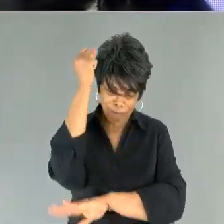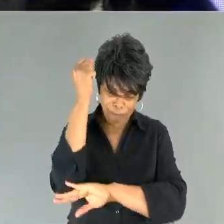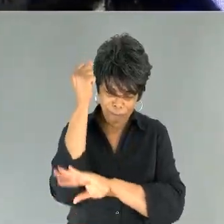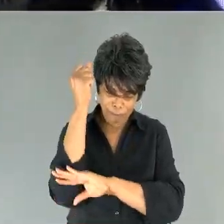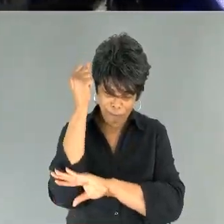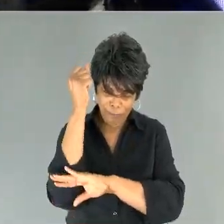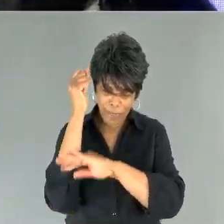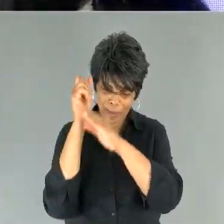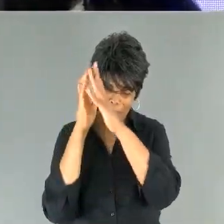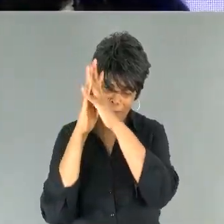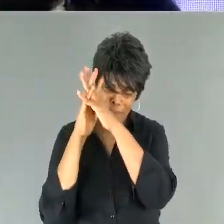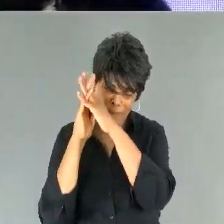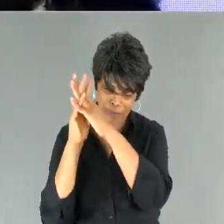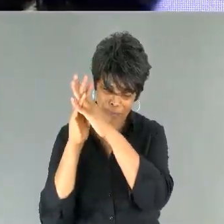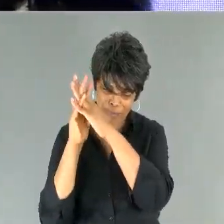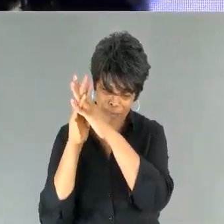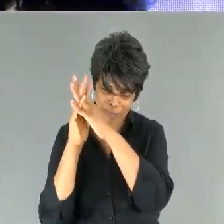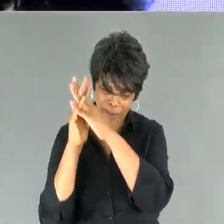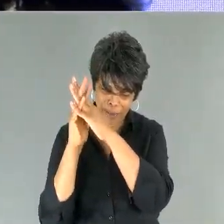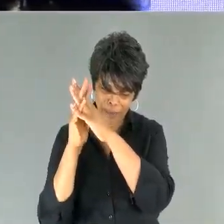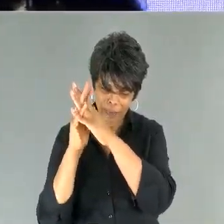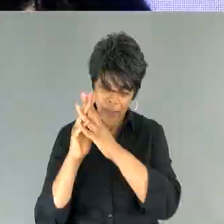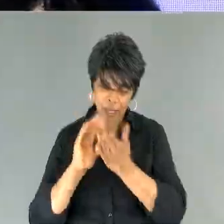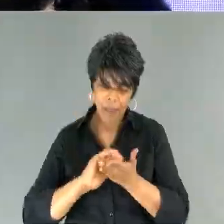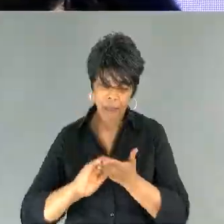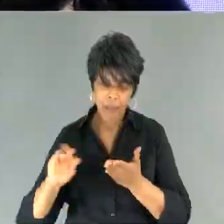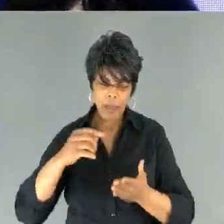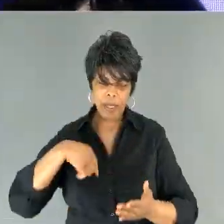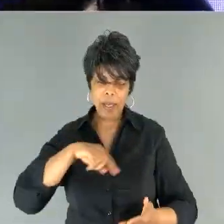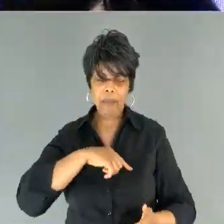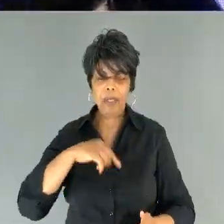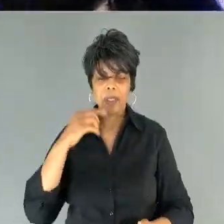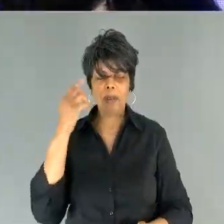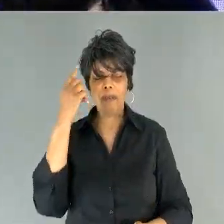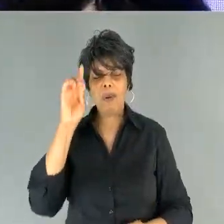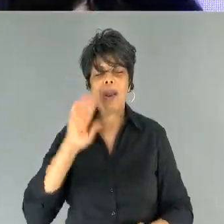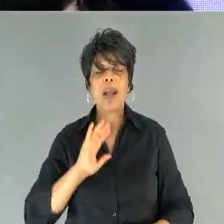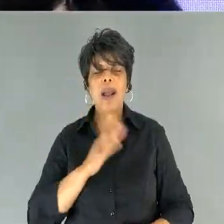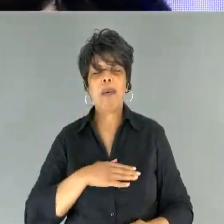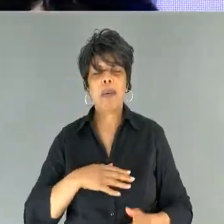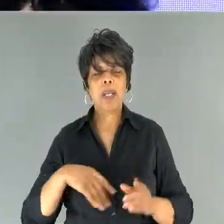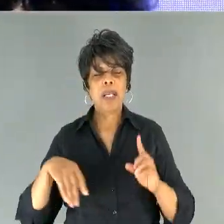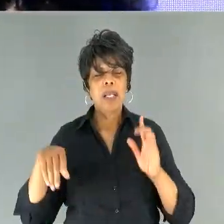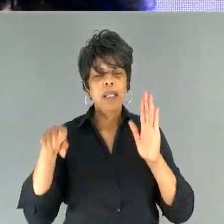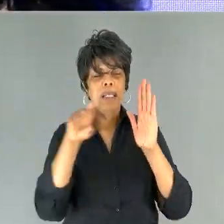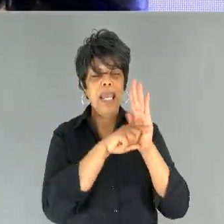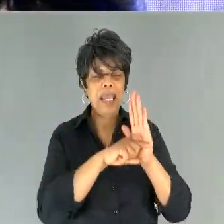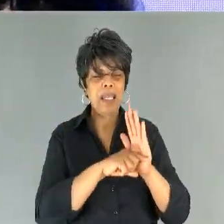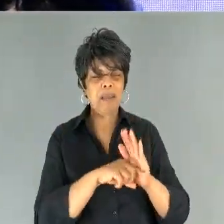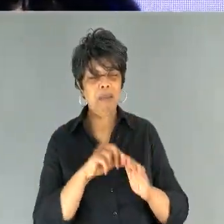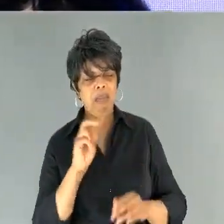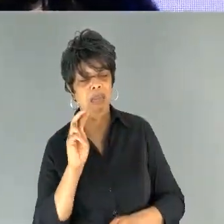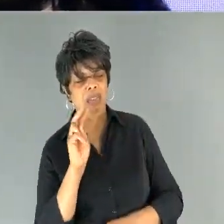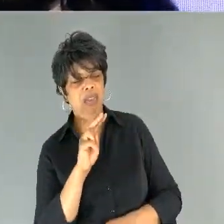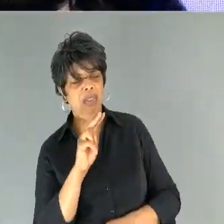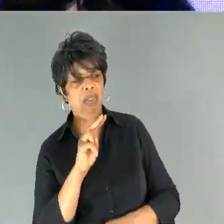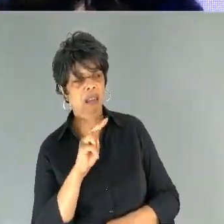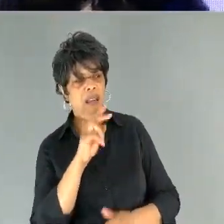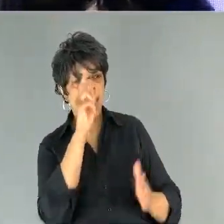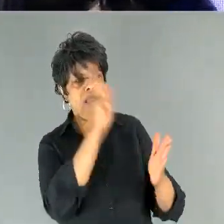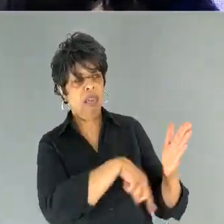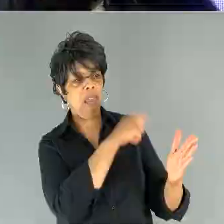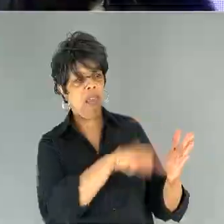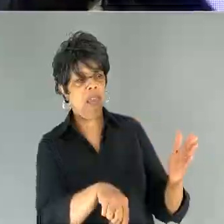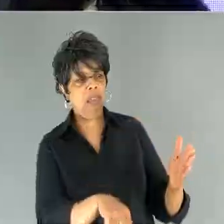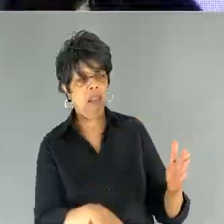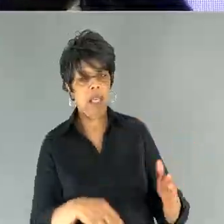Forgive us, Lord, for our negative looks, our negative words, forgive us even for our negative thoughts,